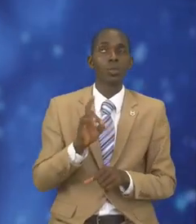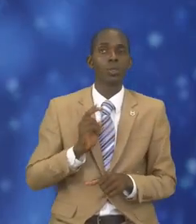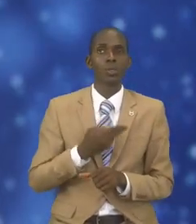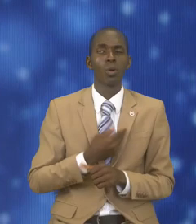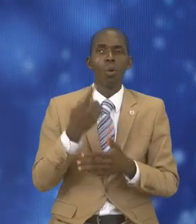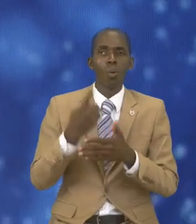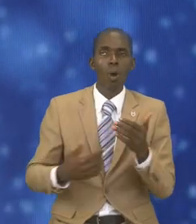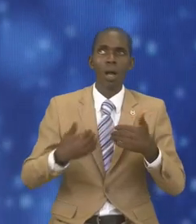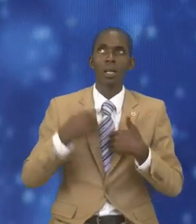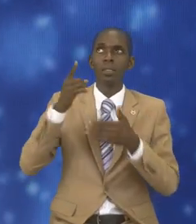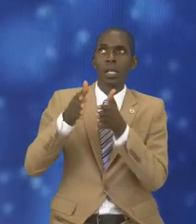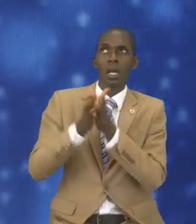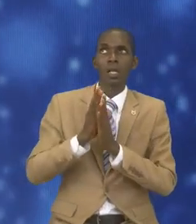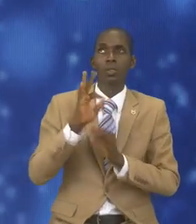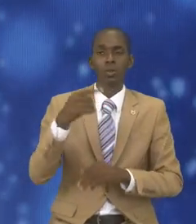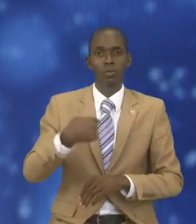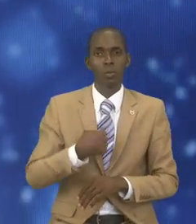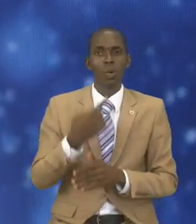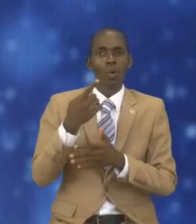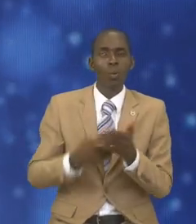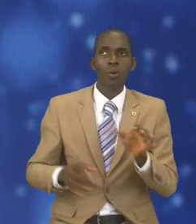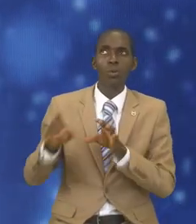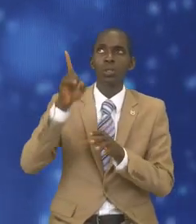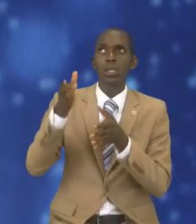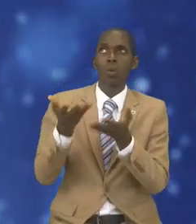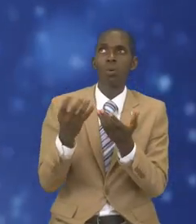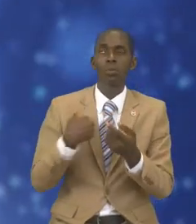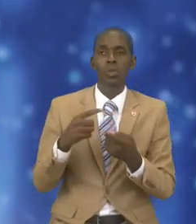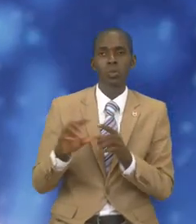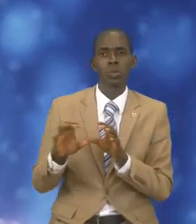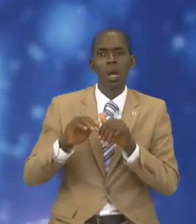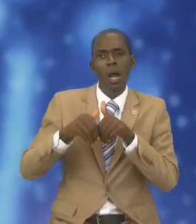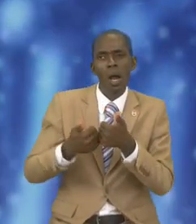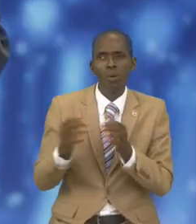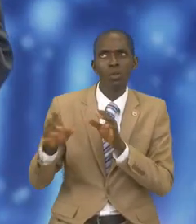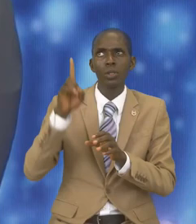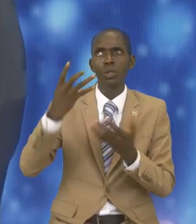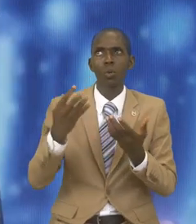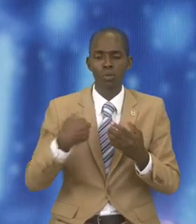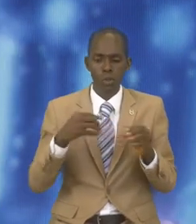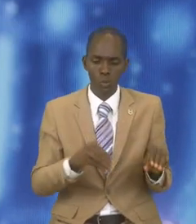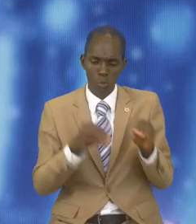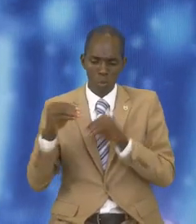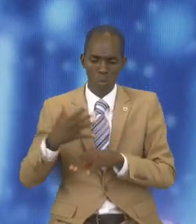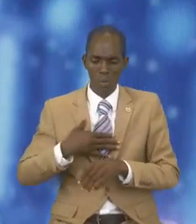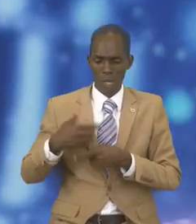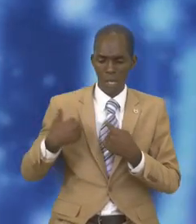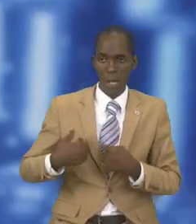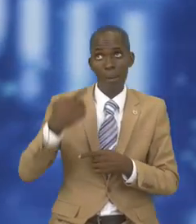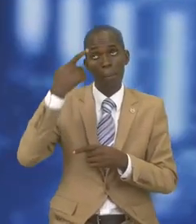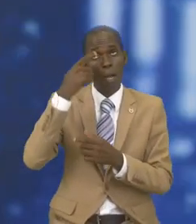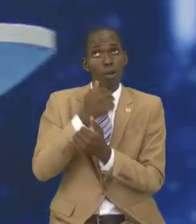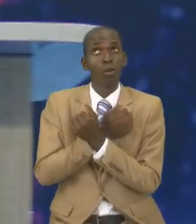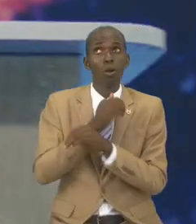does he require of me, what does he want me to do, how does he want me to set my mind, my heart, my love on him, so